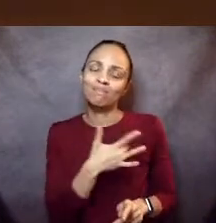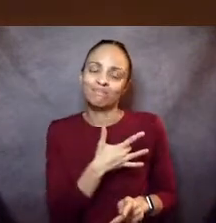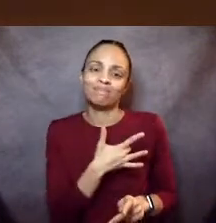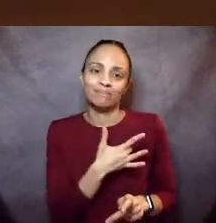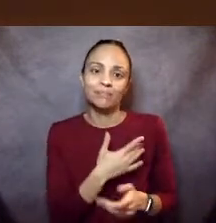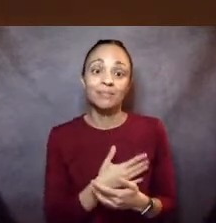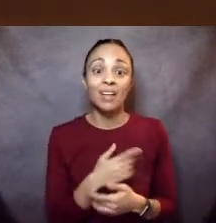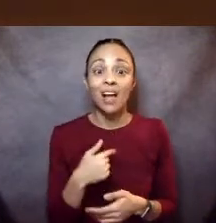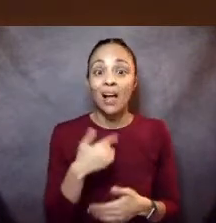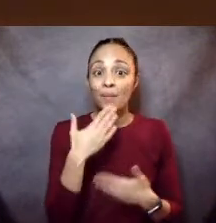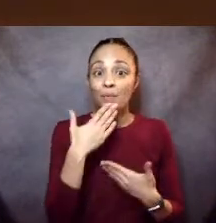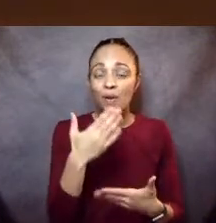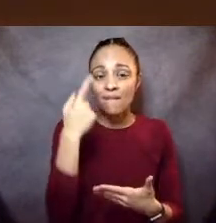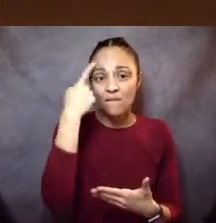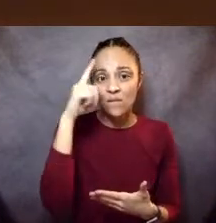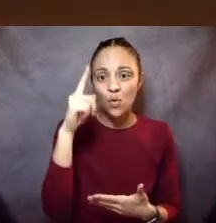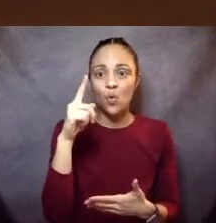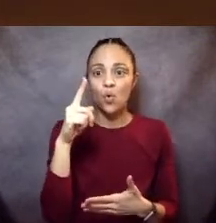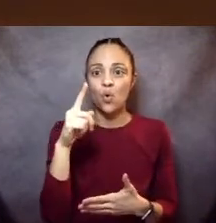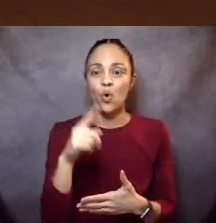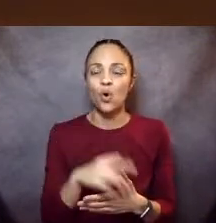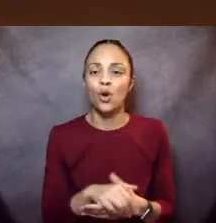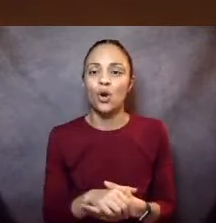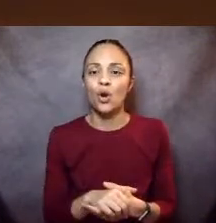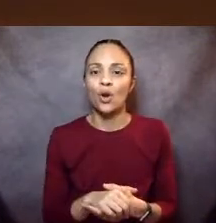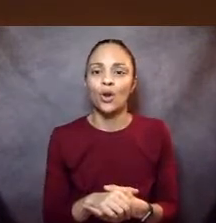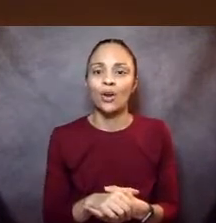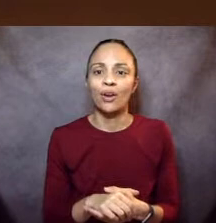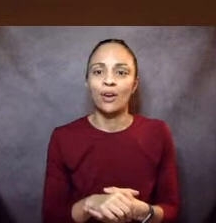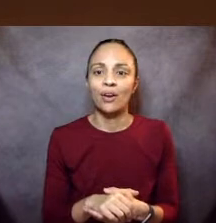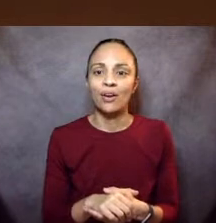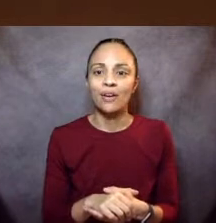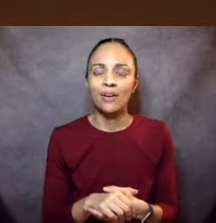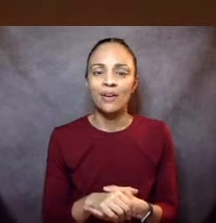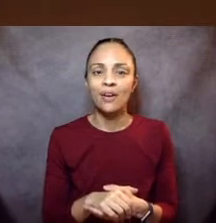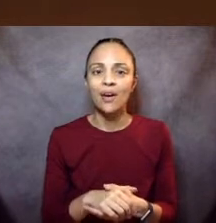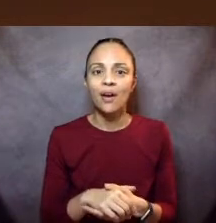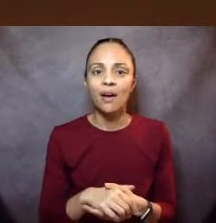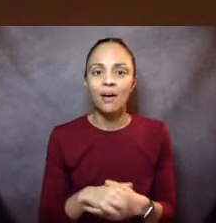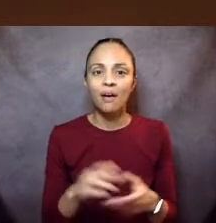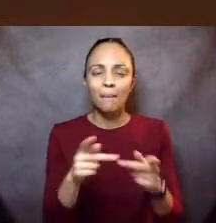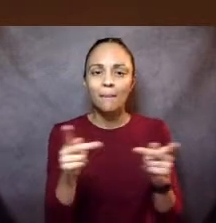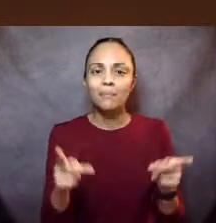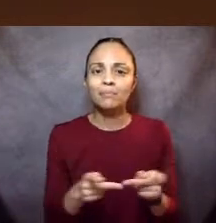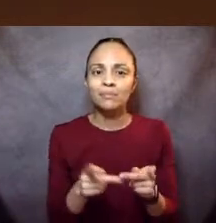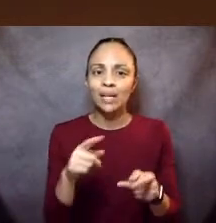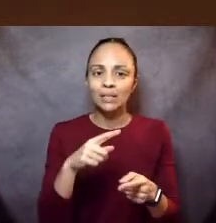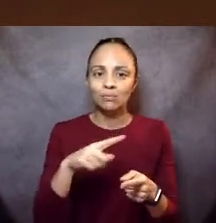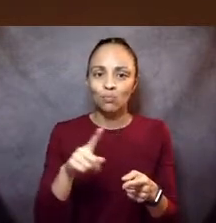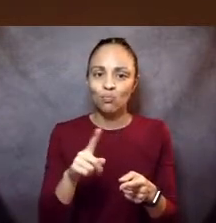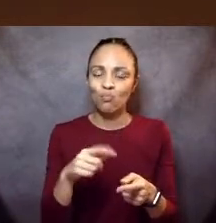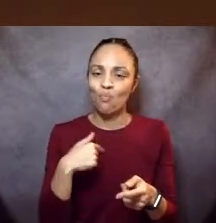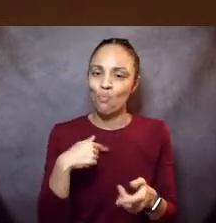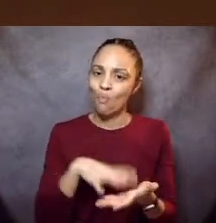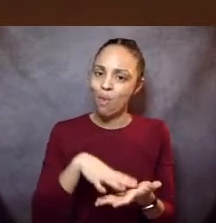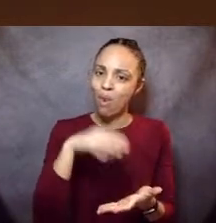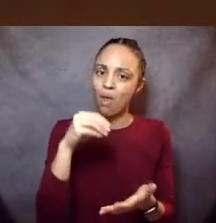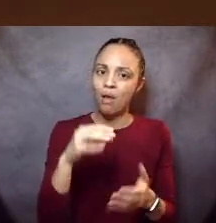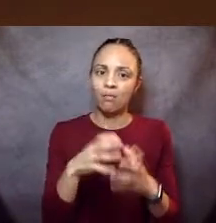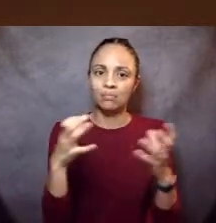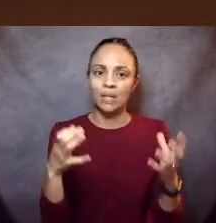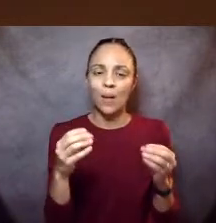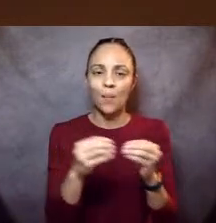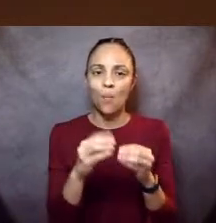for visionary, revolutionary culture and music. And I'm also grateful to Barbara Ann Teer and